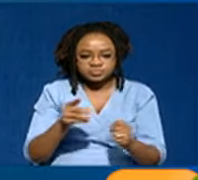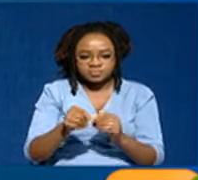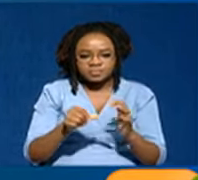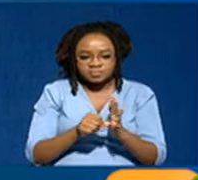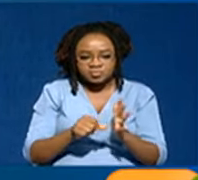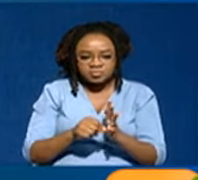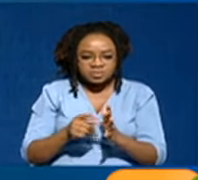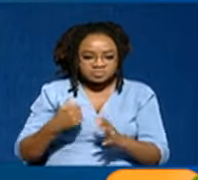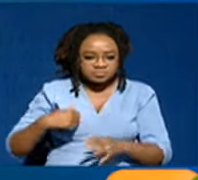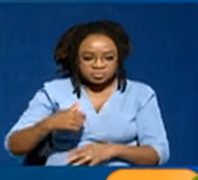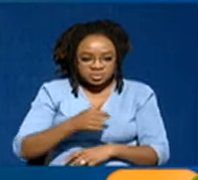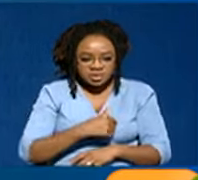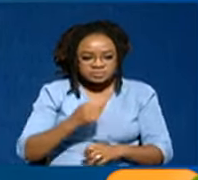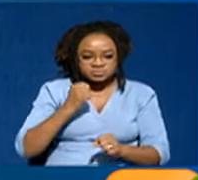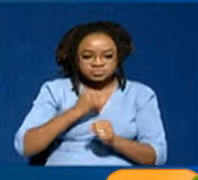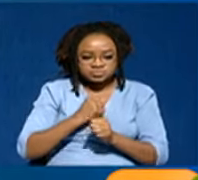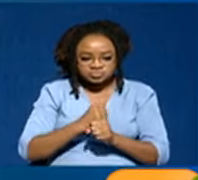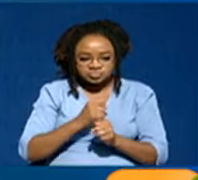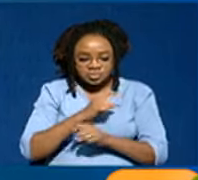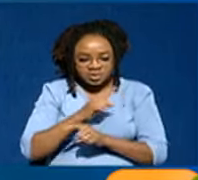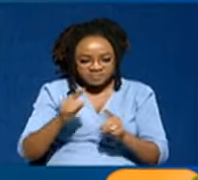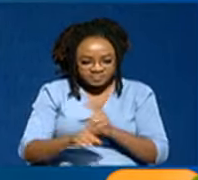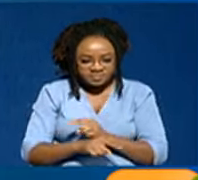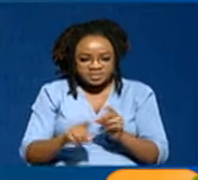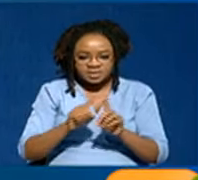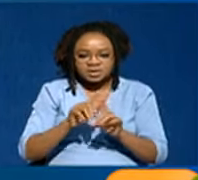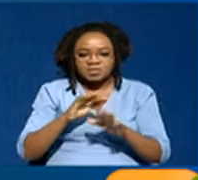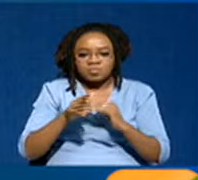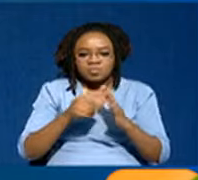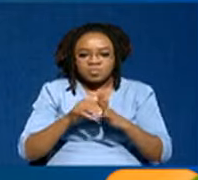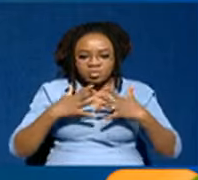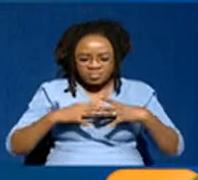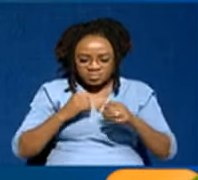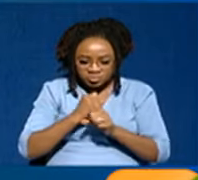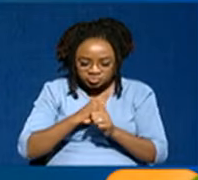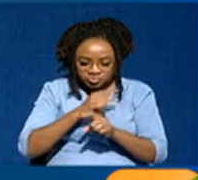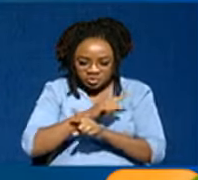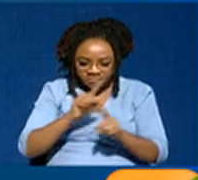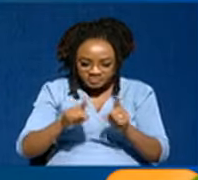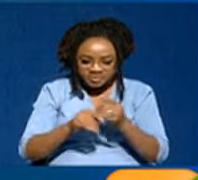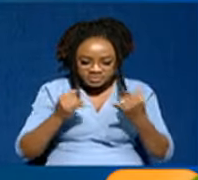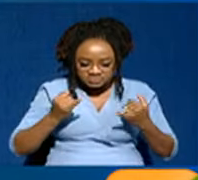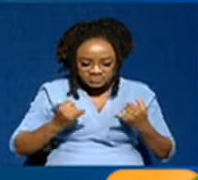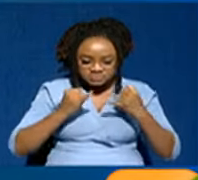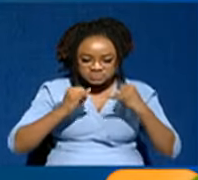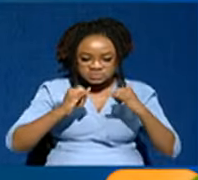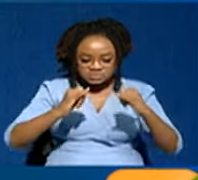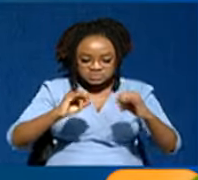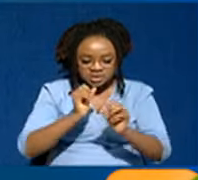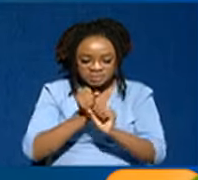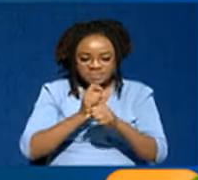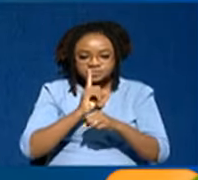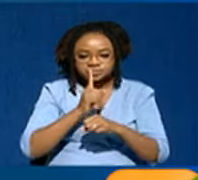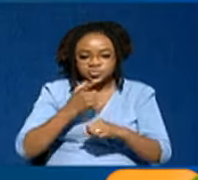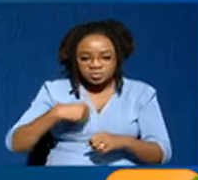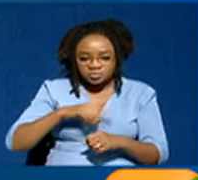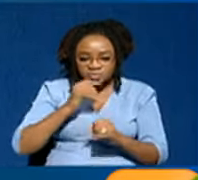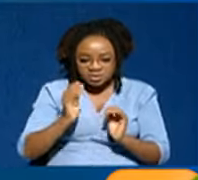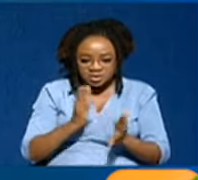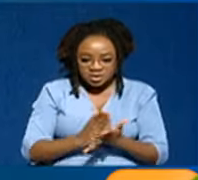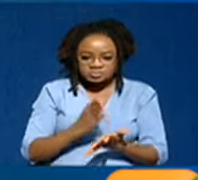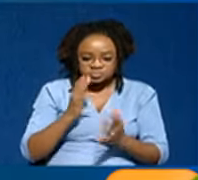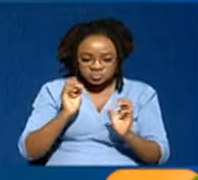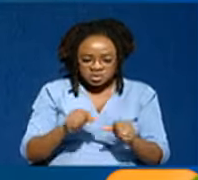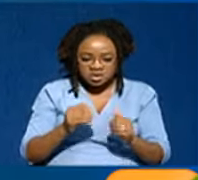are actually doing, everybody is doing everything within their ability to try and make sure that now we try to move towards the